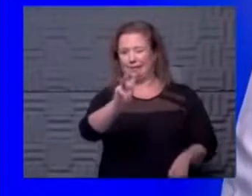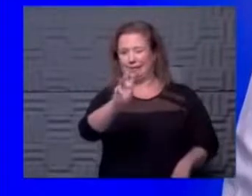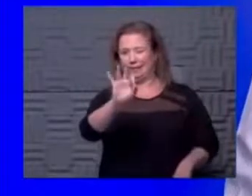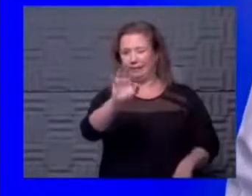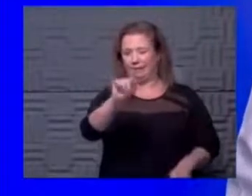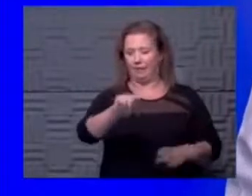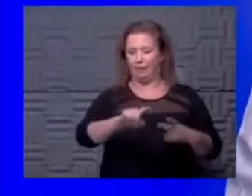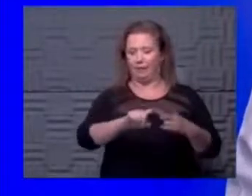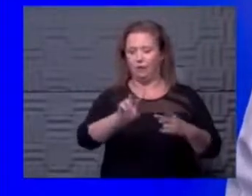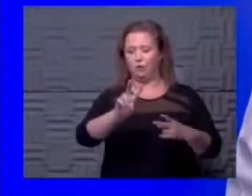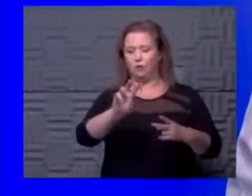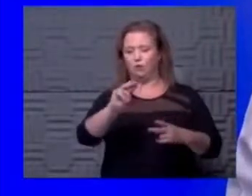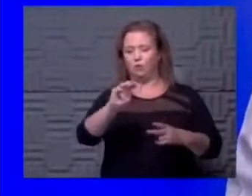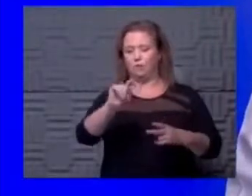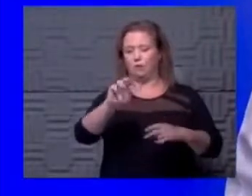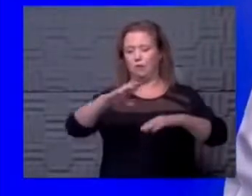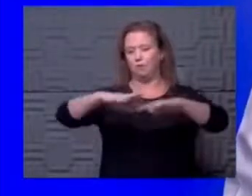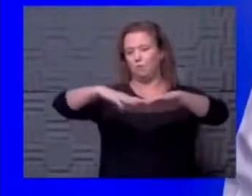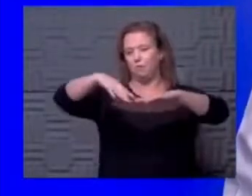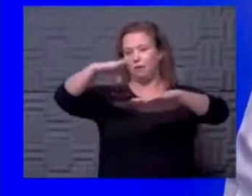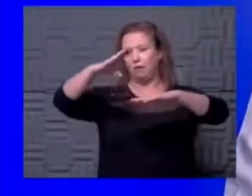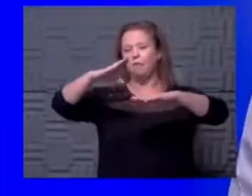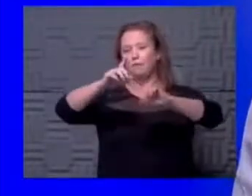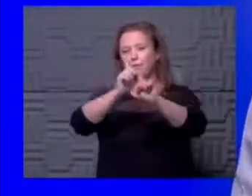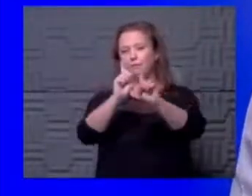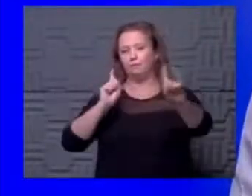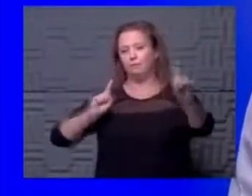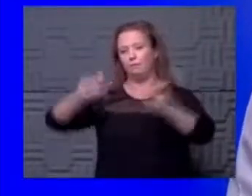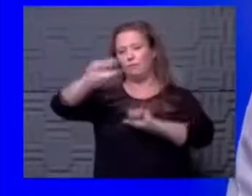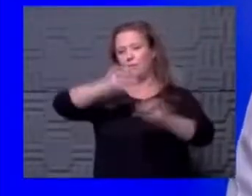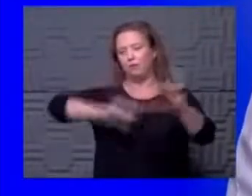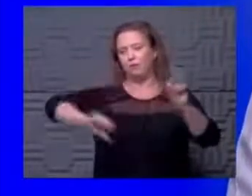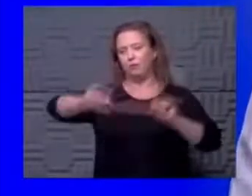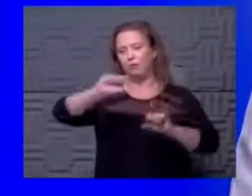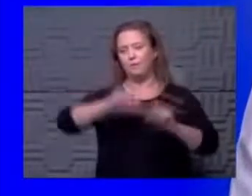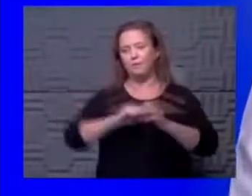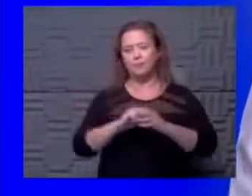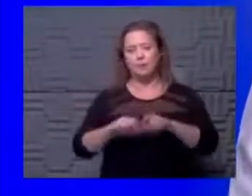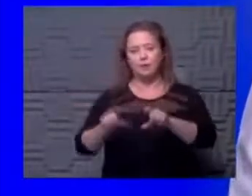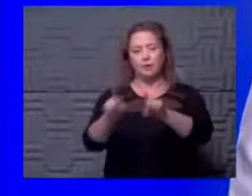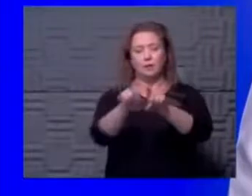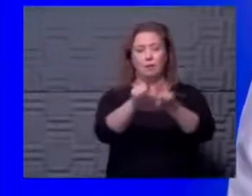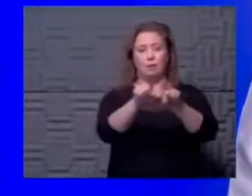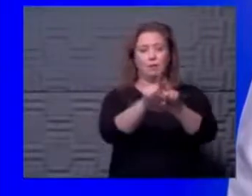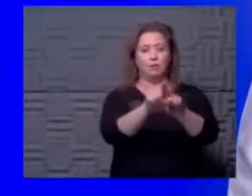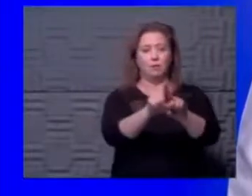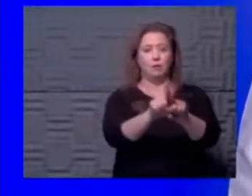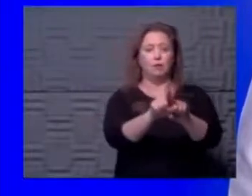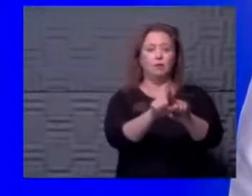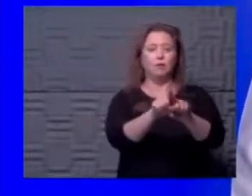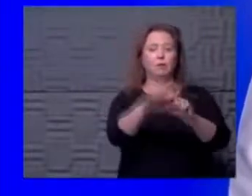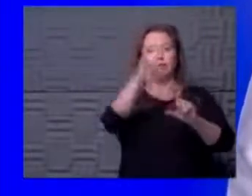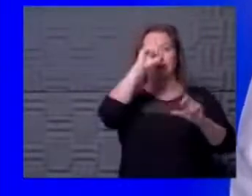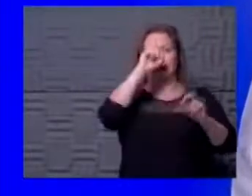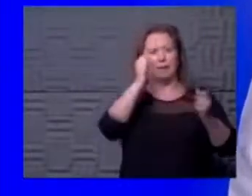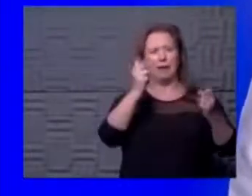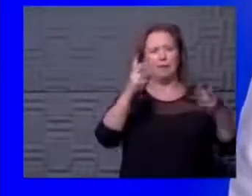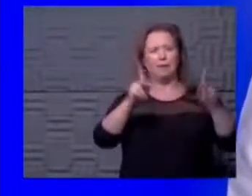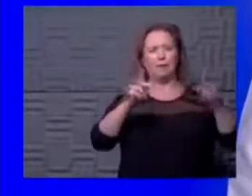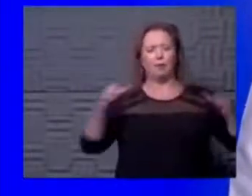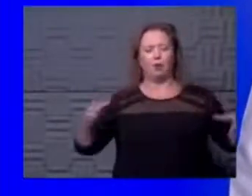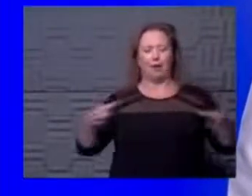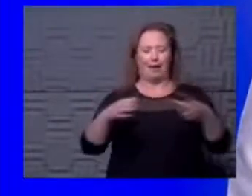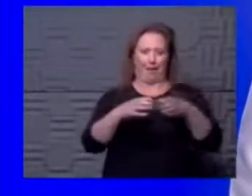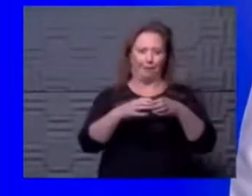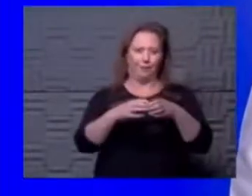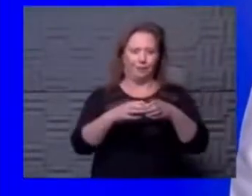feet or 2 meters or more apart. But then you also have to just think about how many people are gathering to do that.